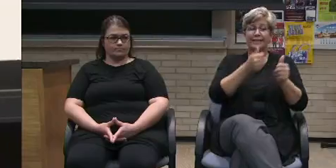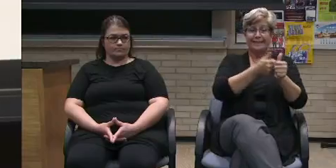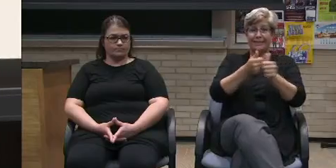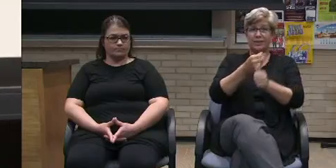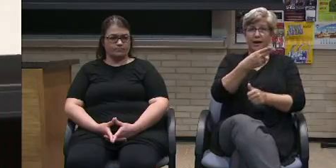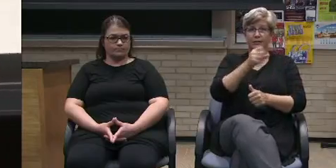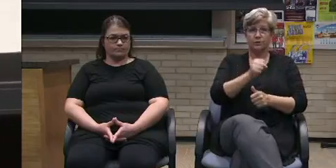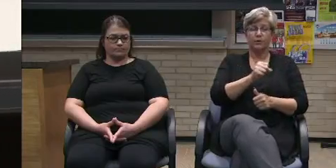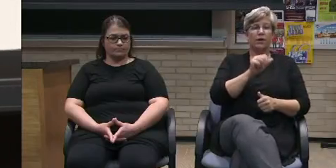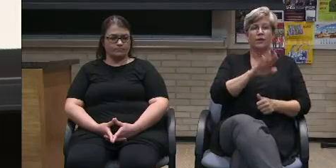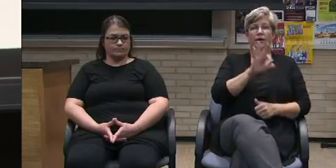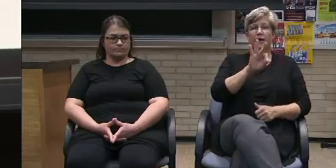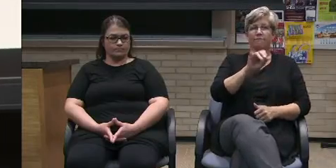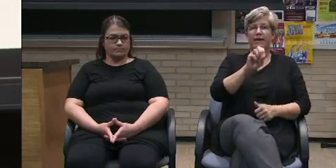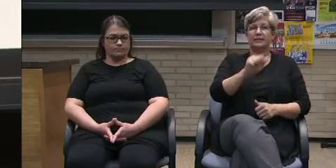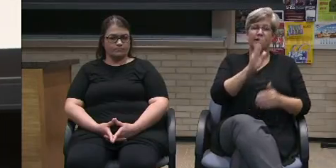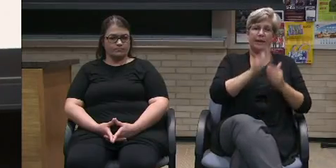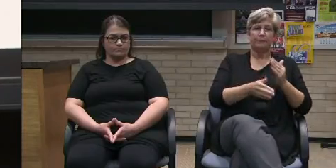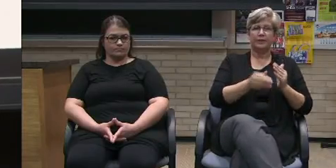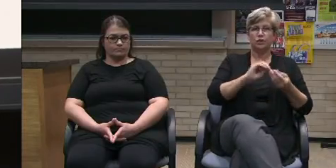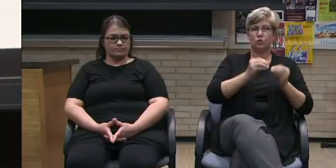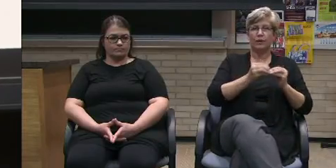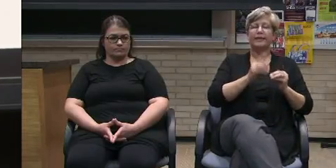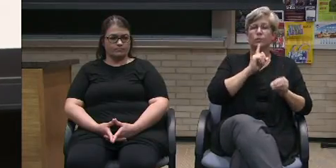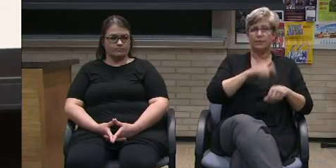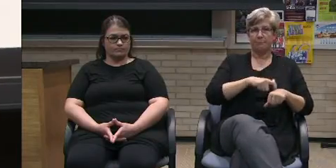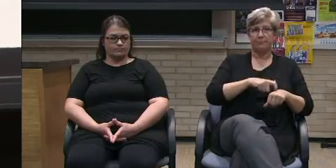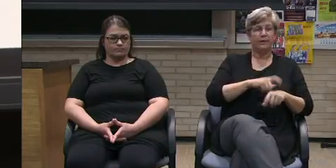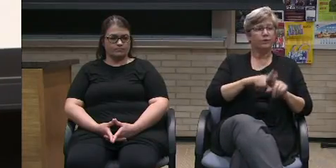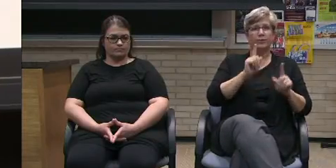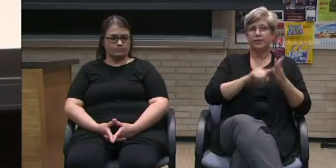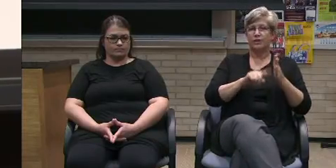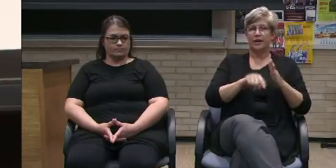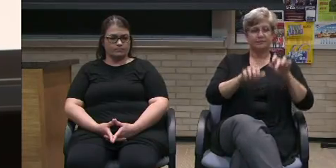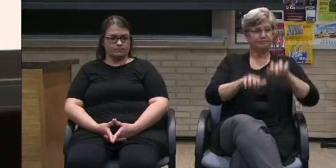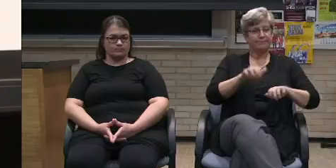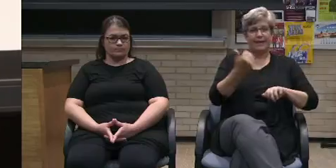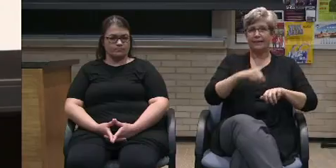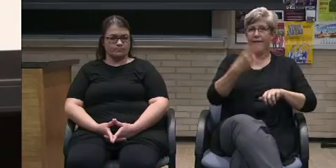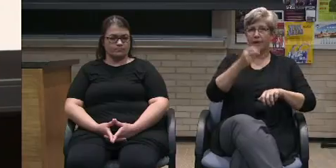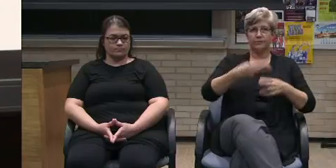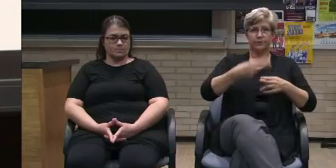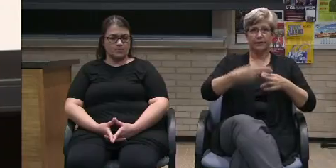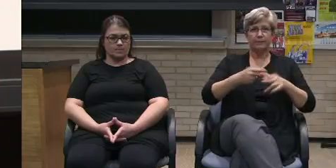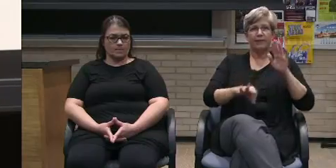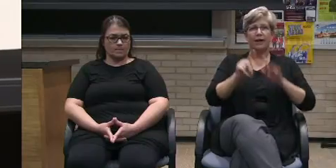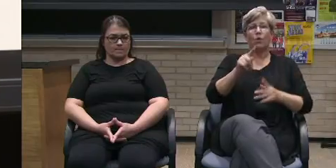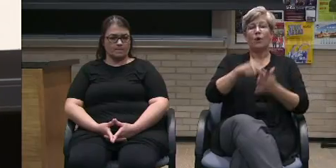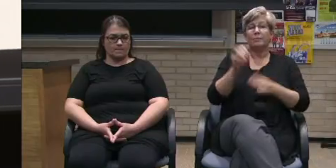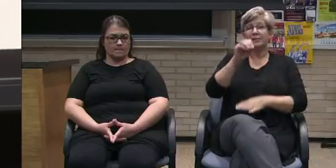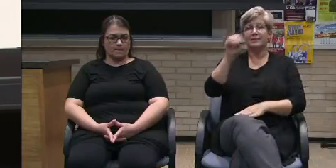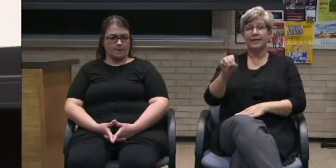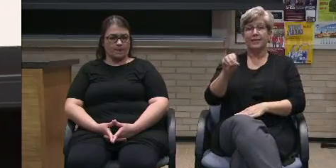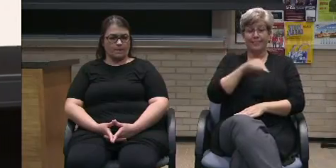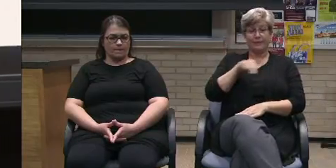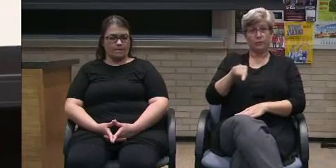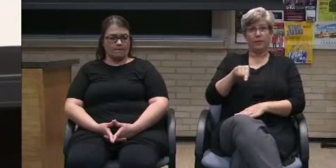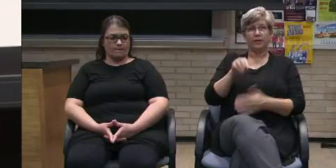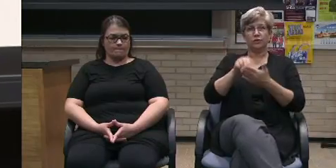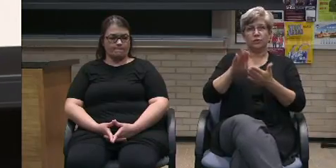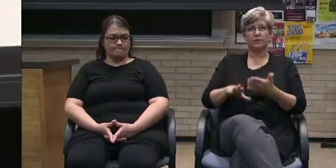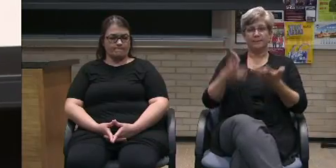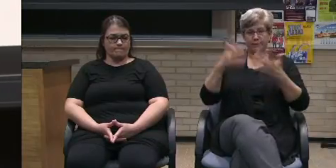completion rate in real time. So you can go to any high school and find out what % of their students this week have completed their